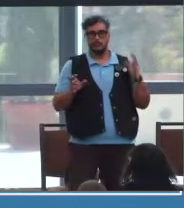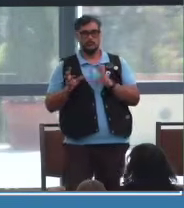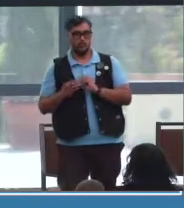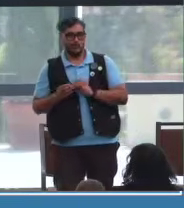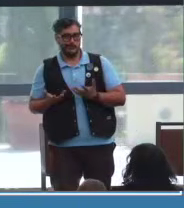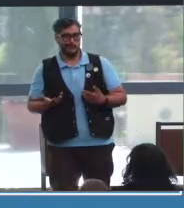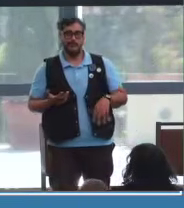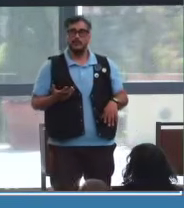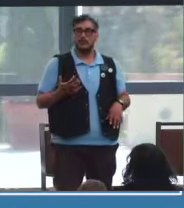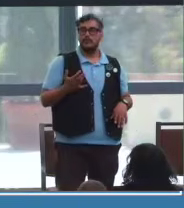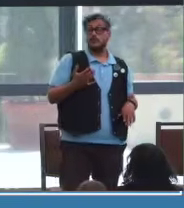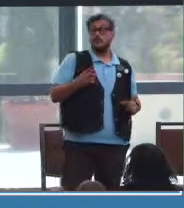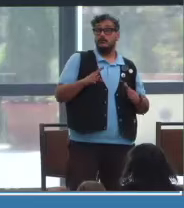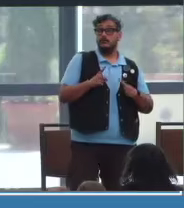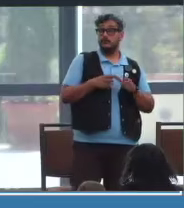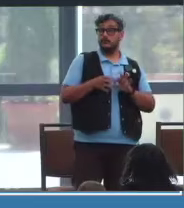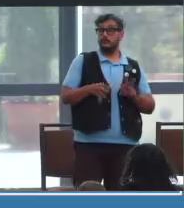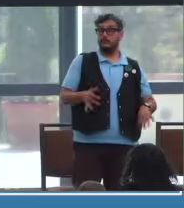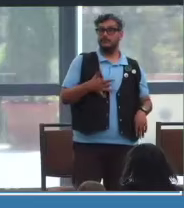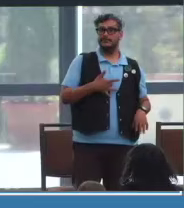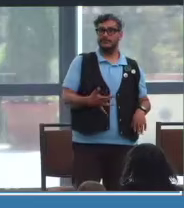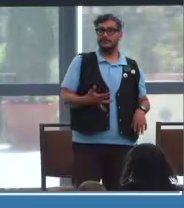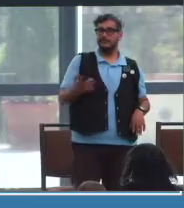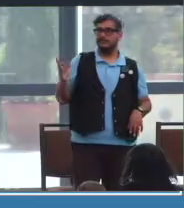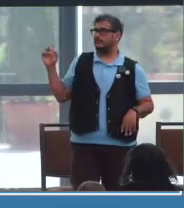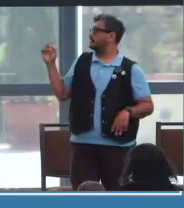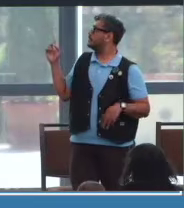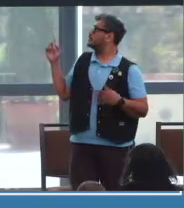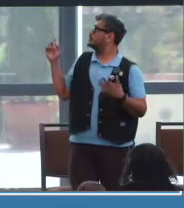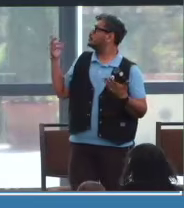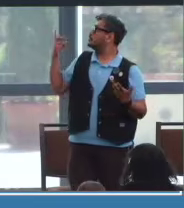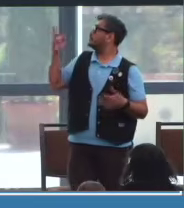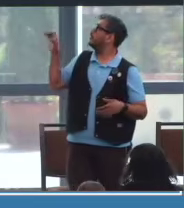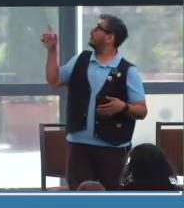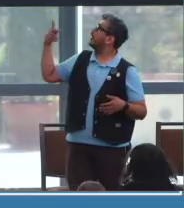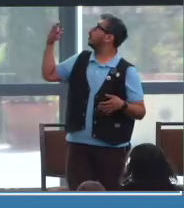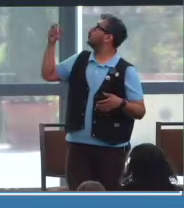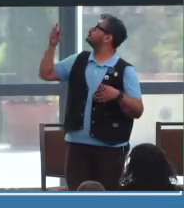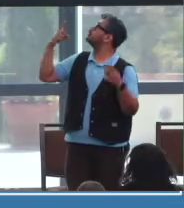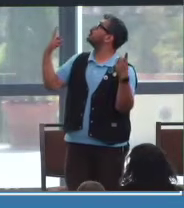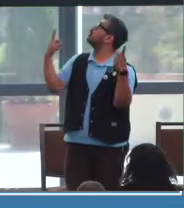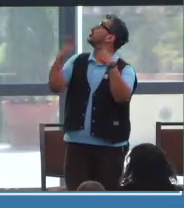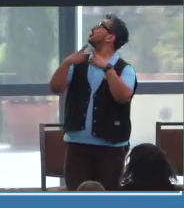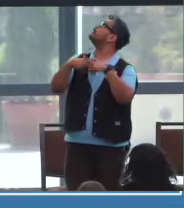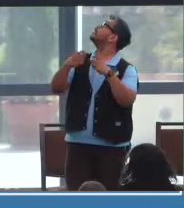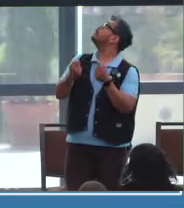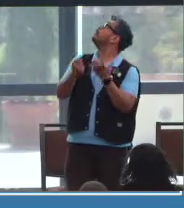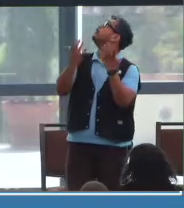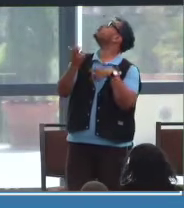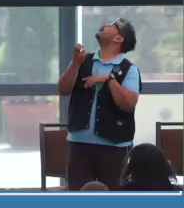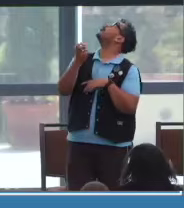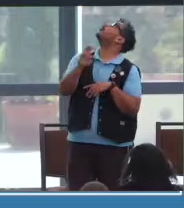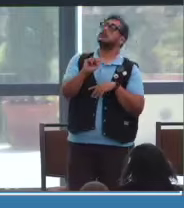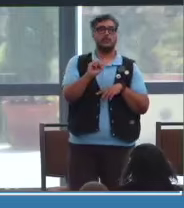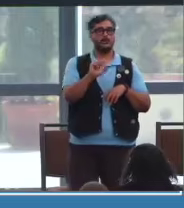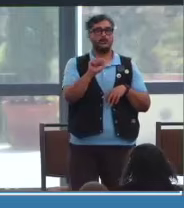story, the first sentence usually is this or some form of this. Lupus is a complex multi-organ